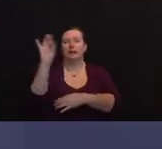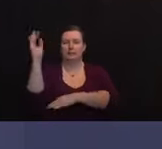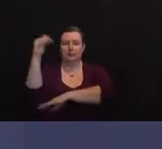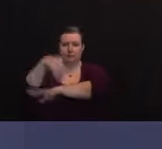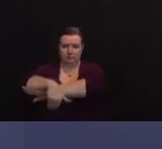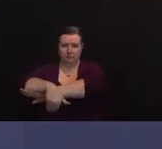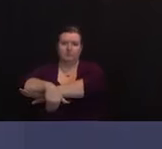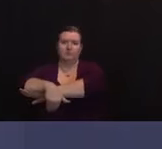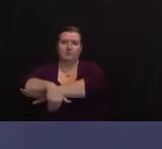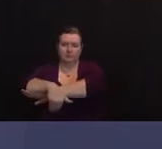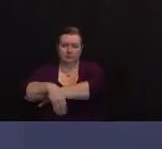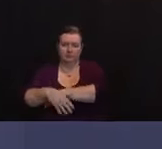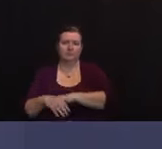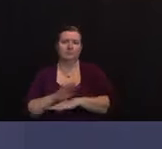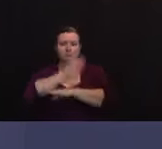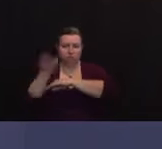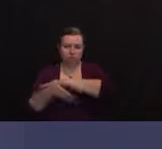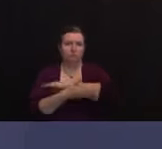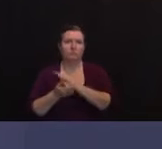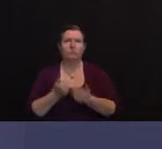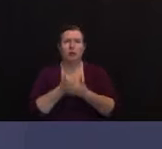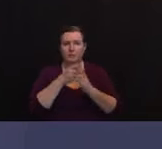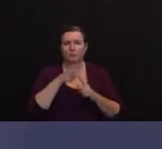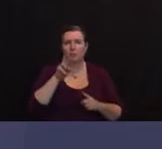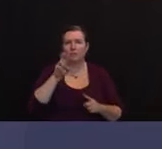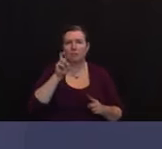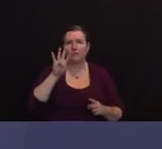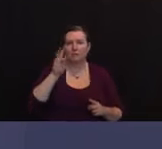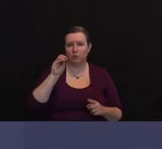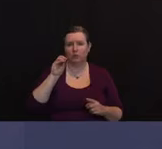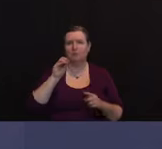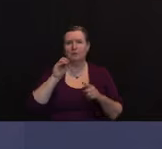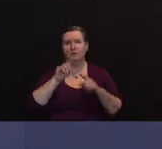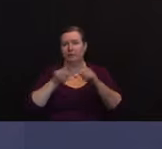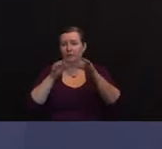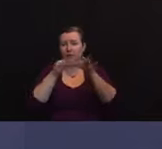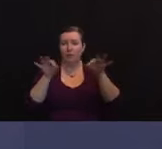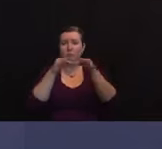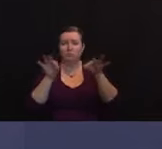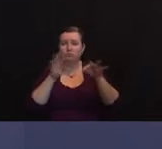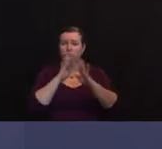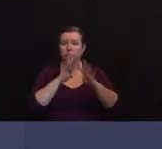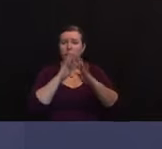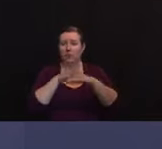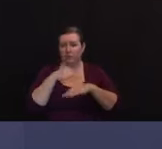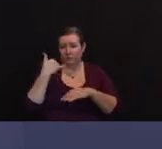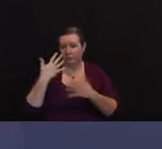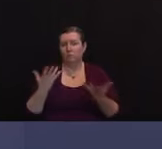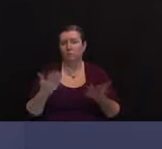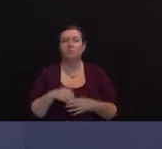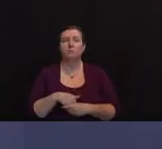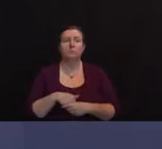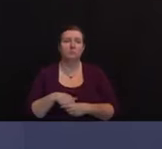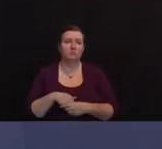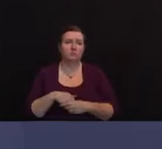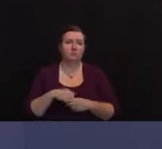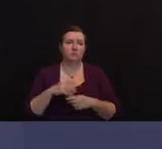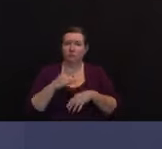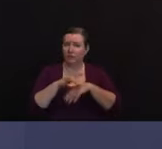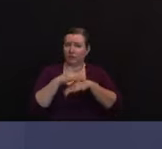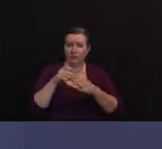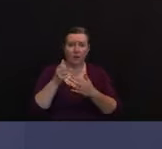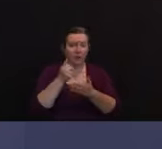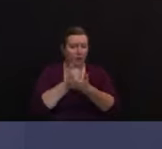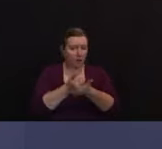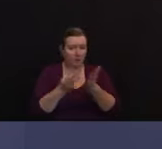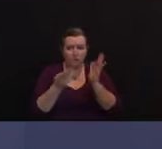different languages. Agents are also available to register individuals in the New Jersey vaccine scheduling